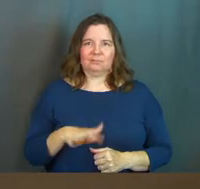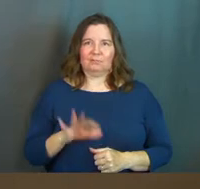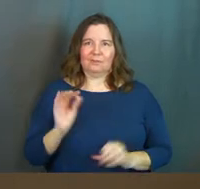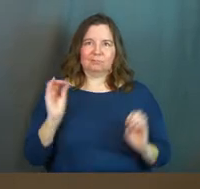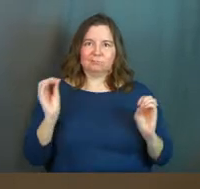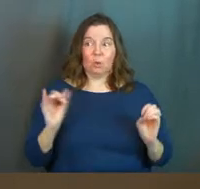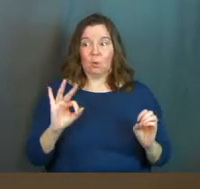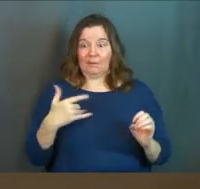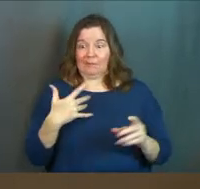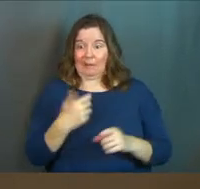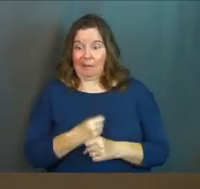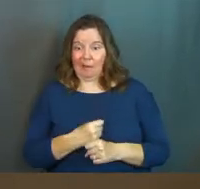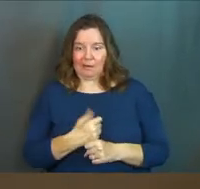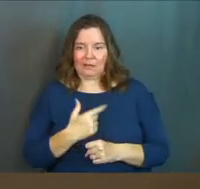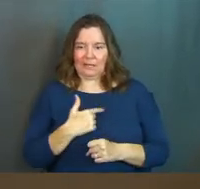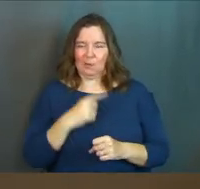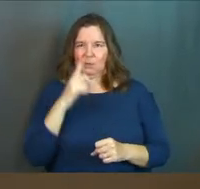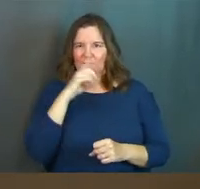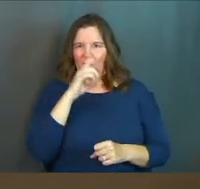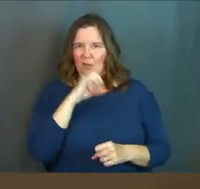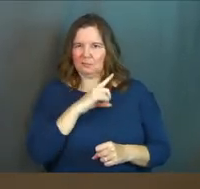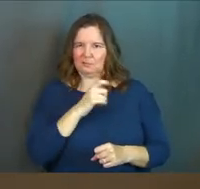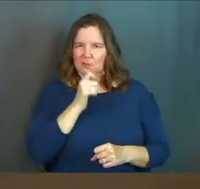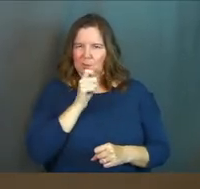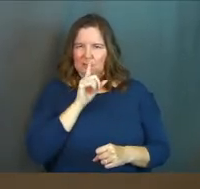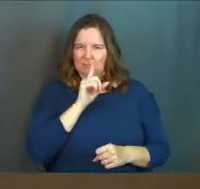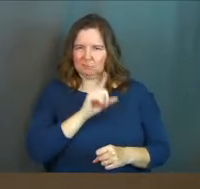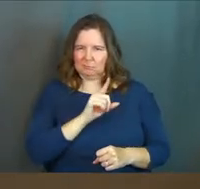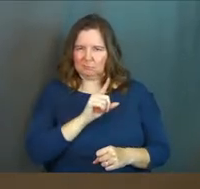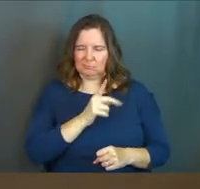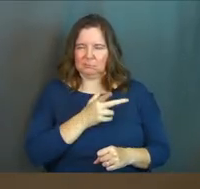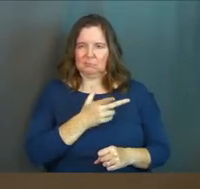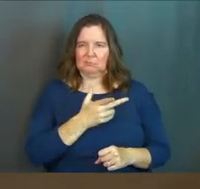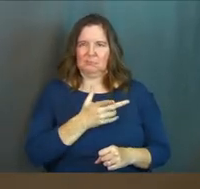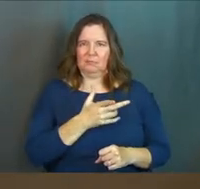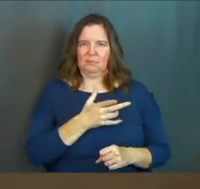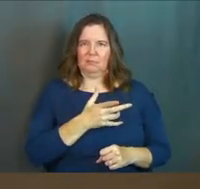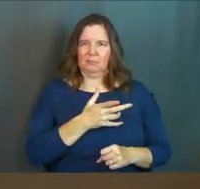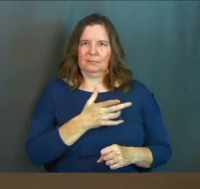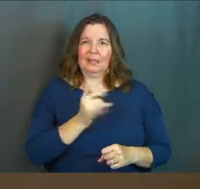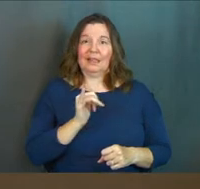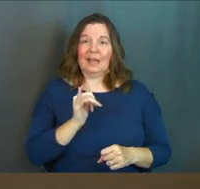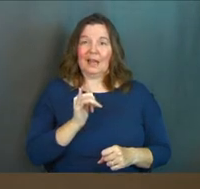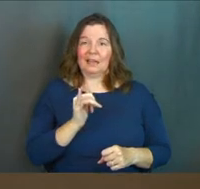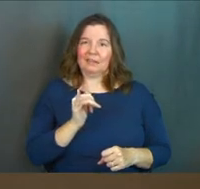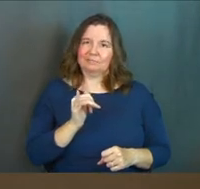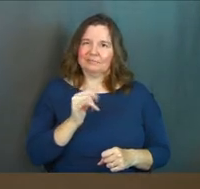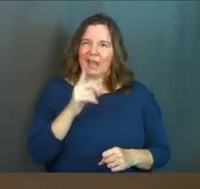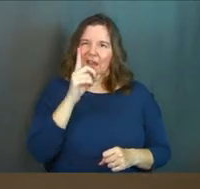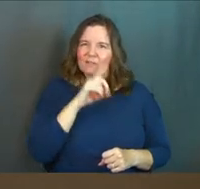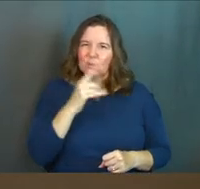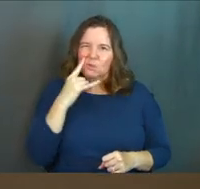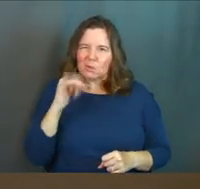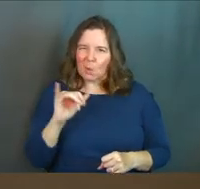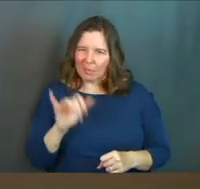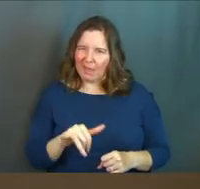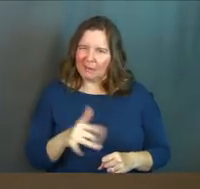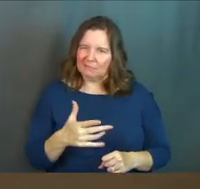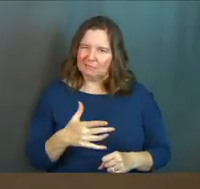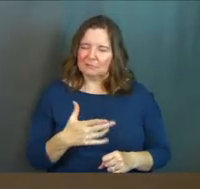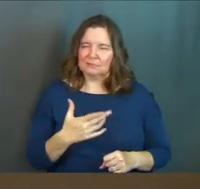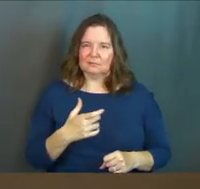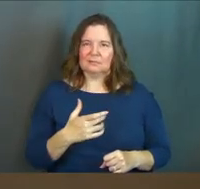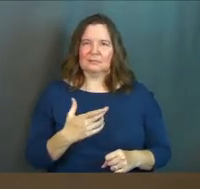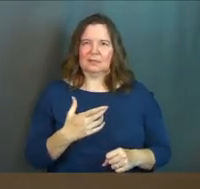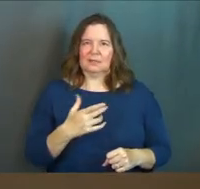it. Or if I did get any of it, it was a false, you know, it was that, but false, kind of like fool's gold. You know, it was that, but,